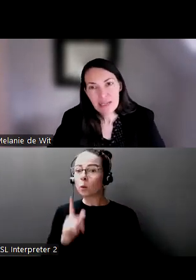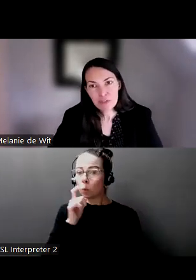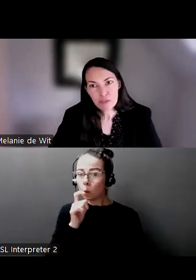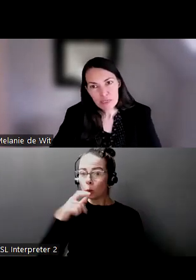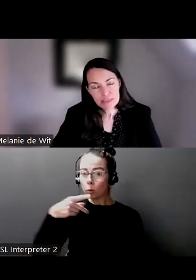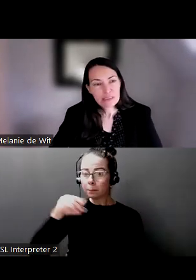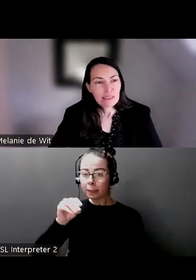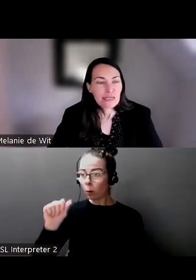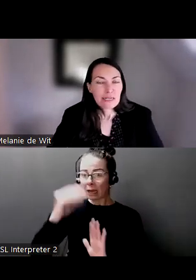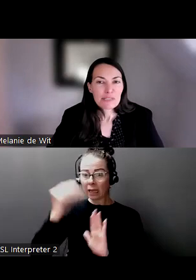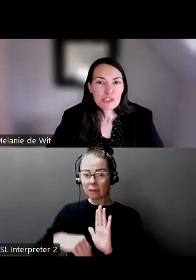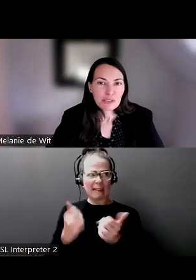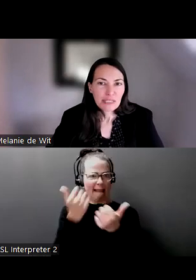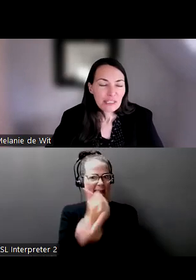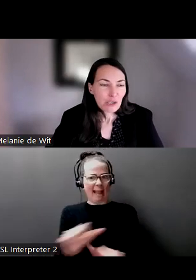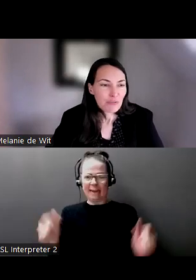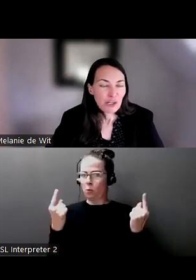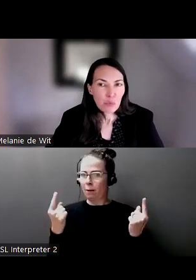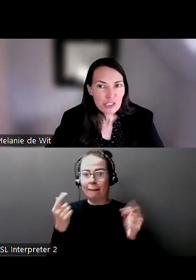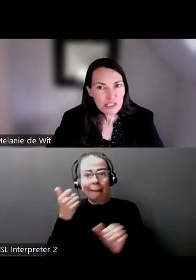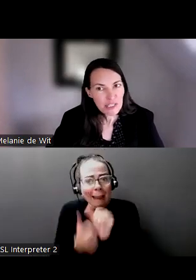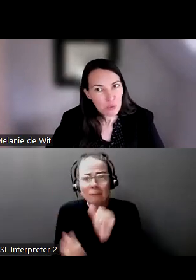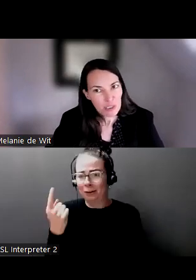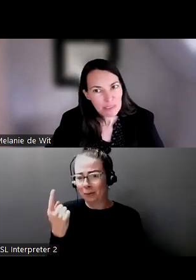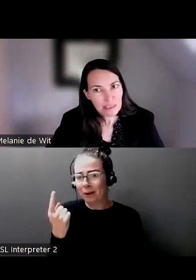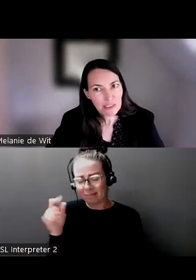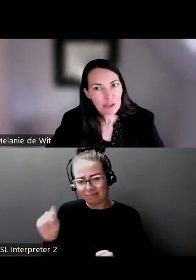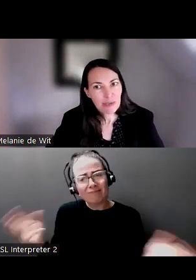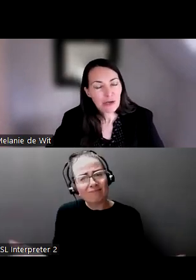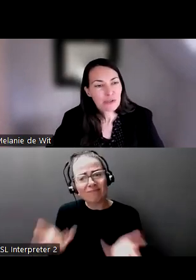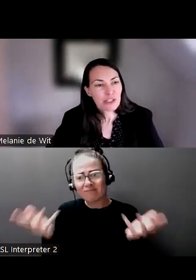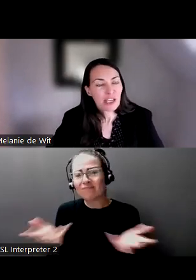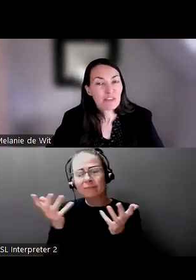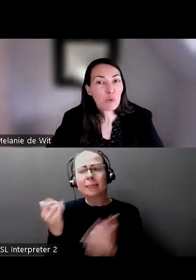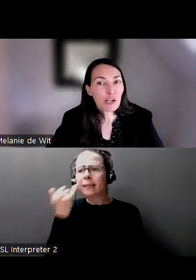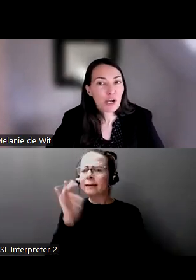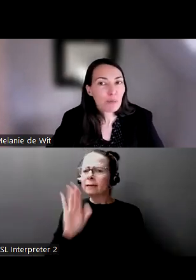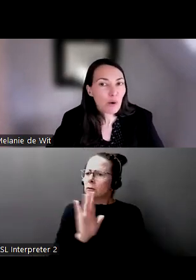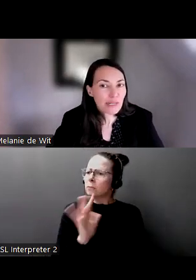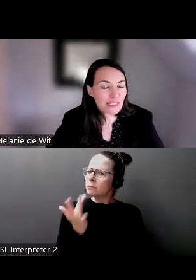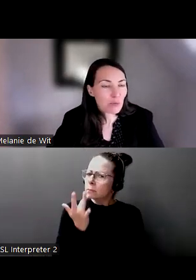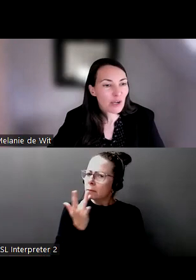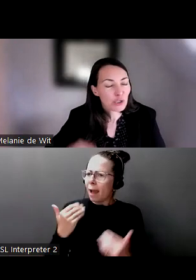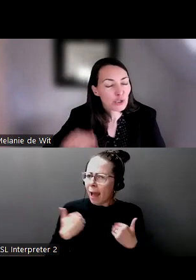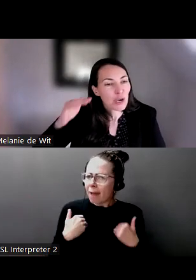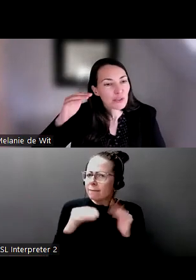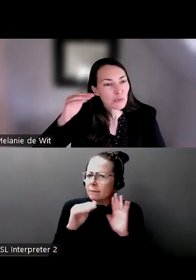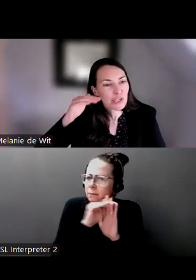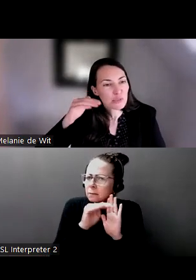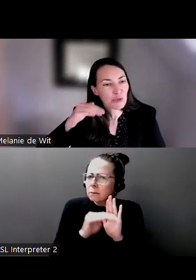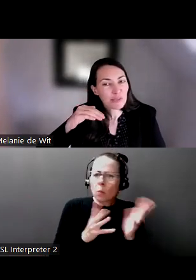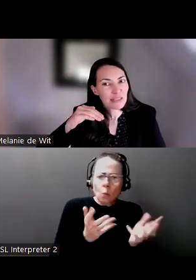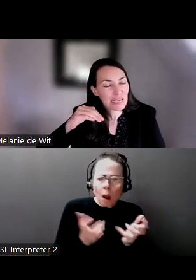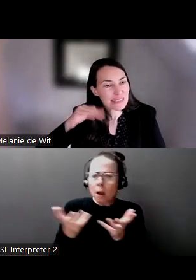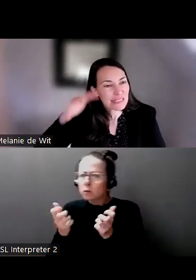anyone, everyone. But certainly, you know, if there are wishes that you want to be clear about, if you want to appoint someone who